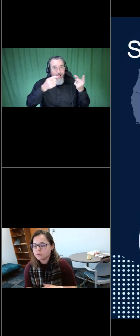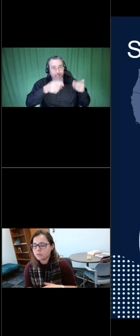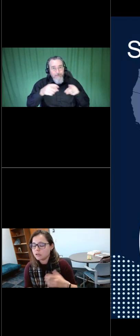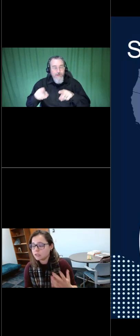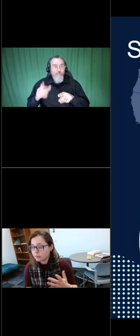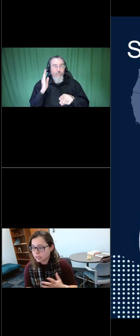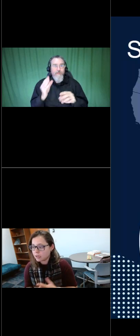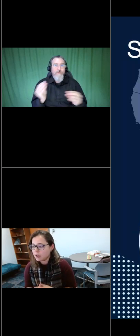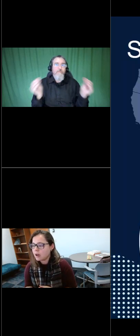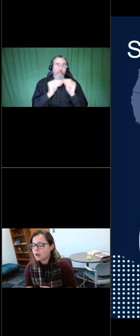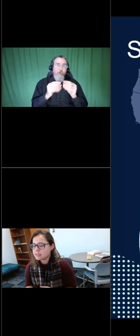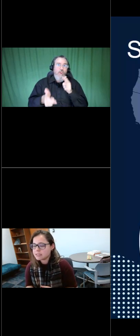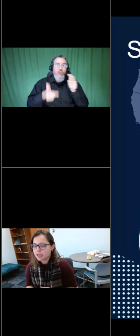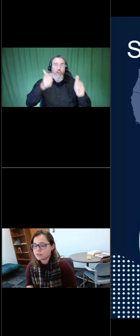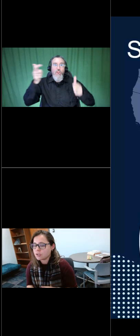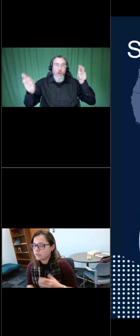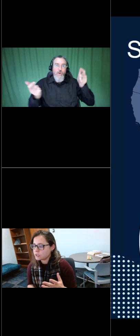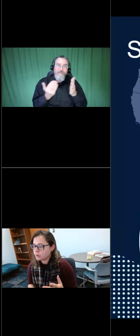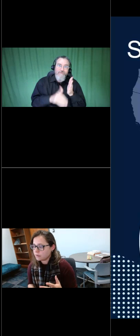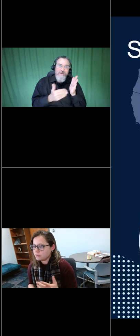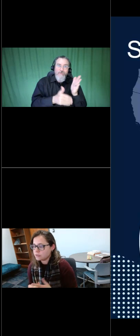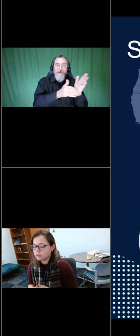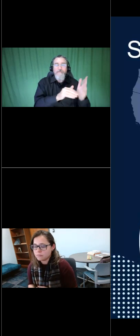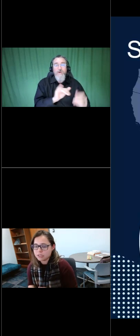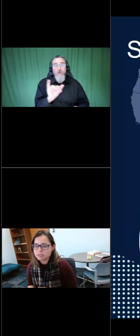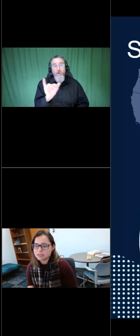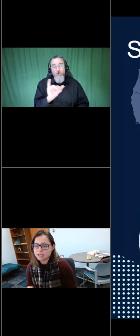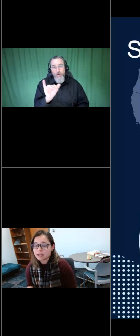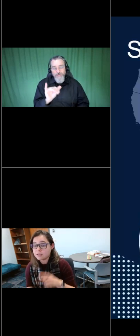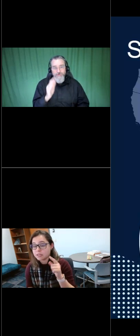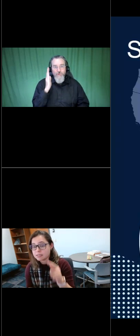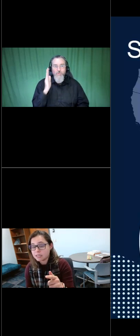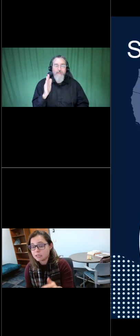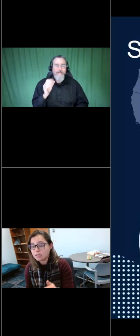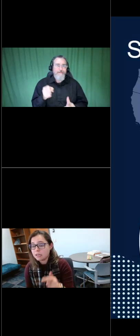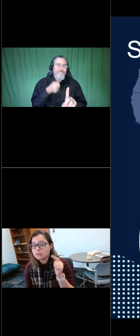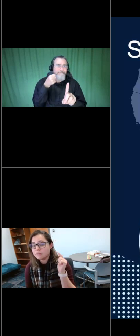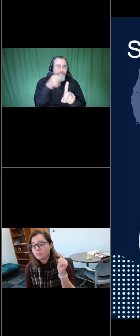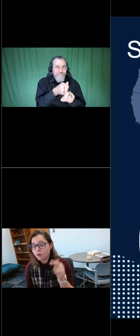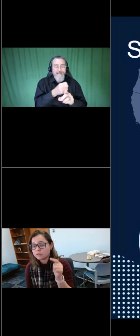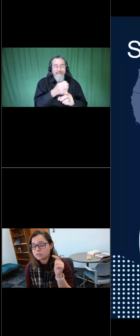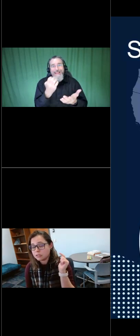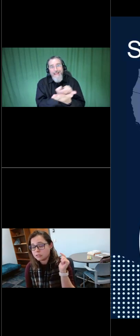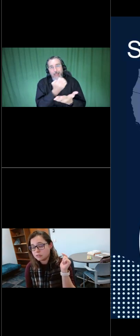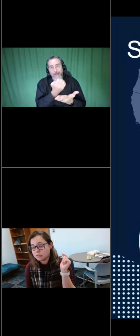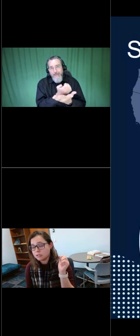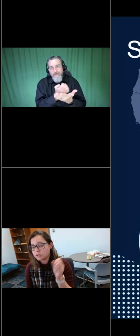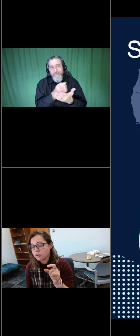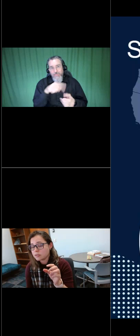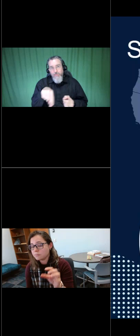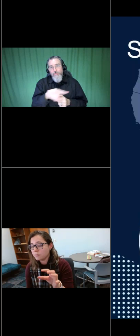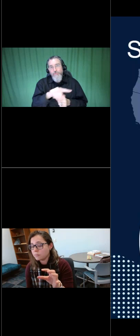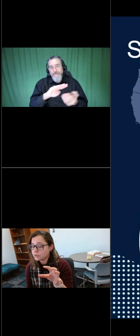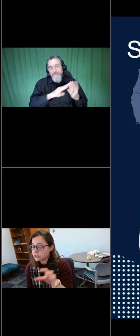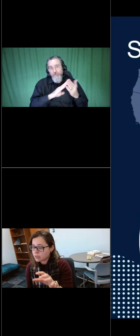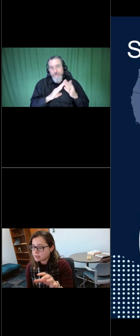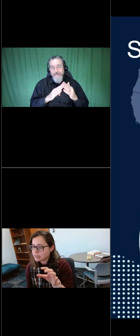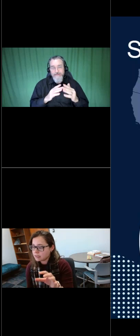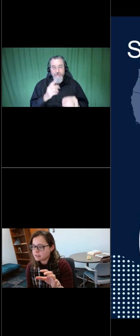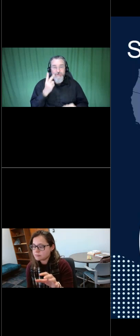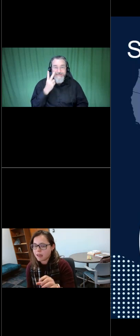the socioeconomic status of each one of those communities. And as you can see, the strongest